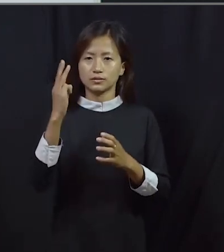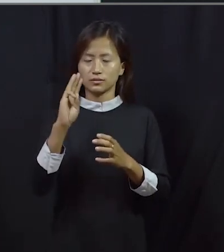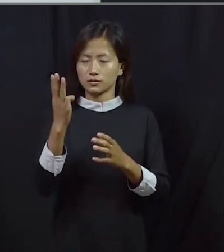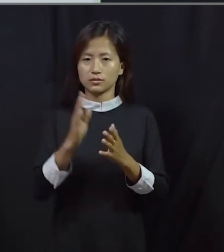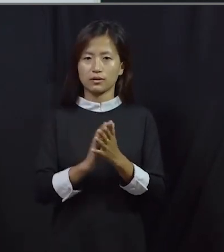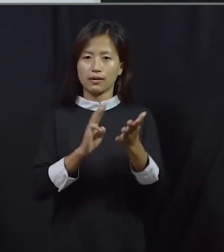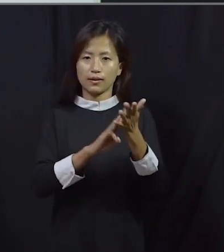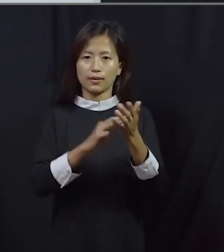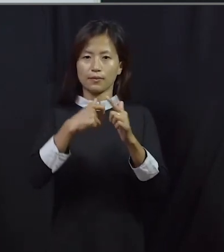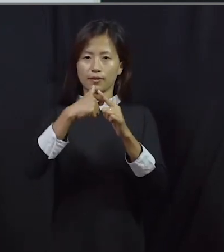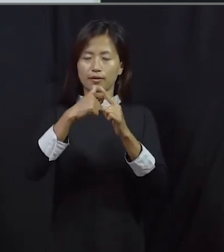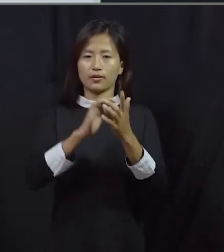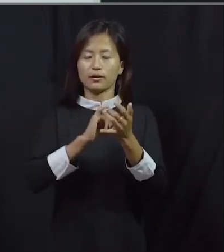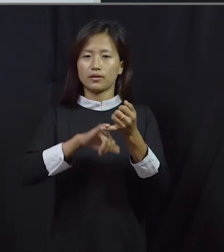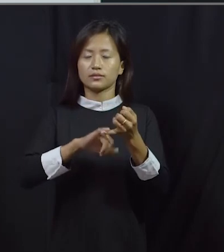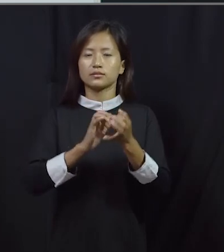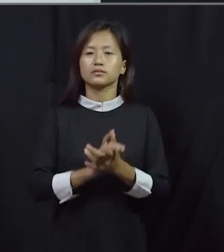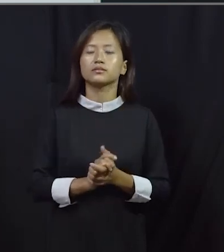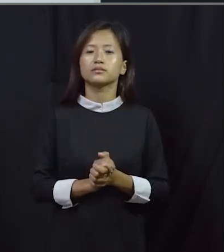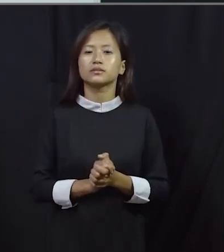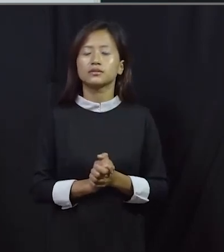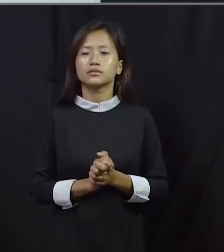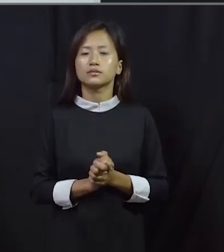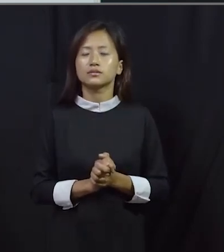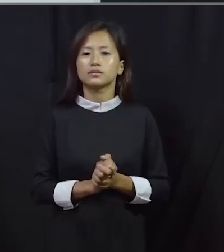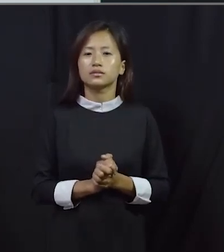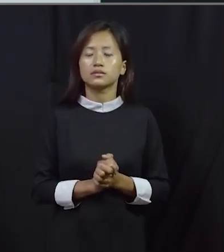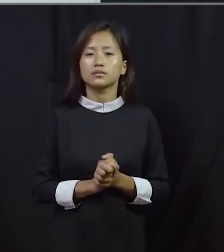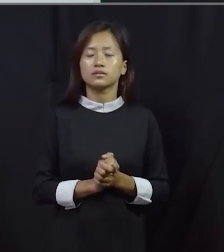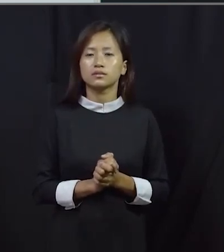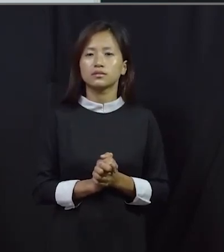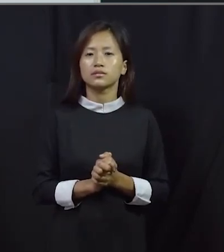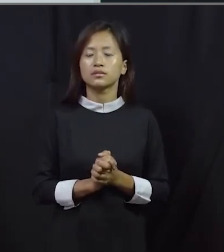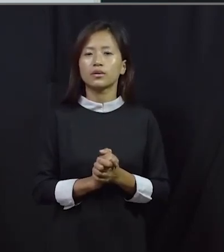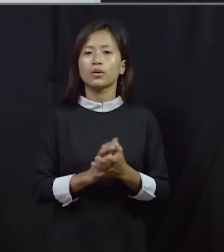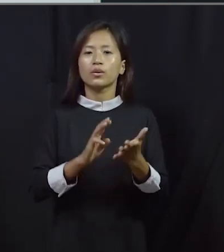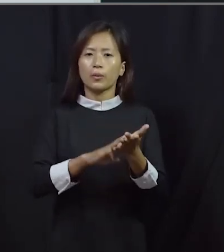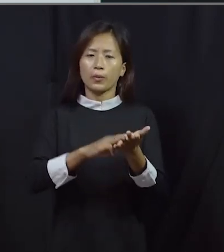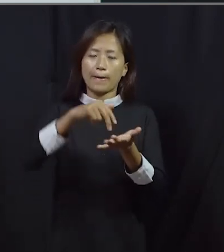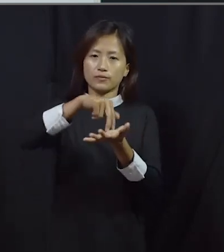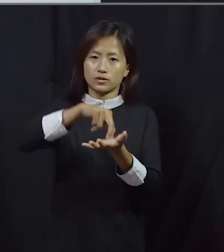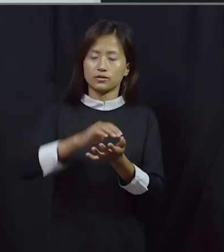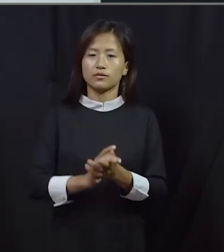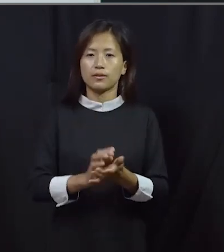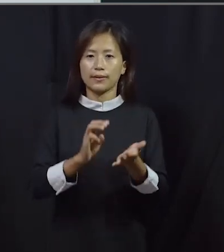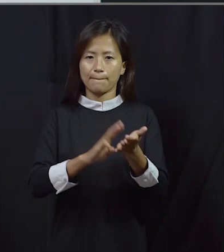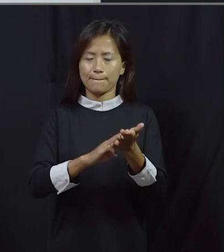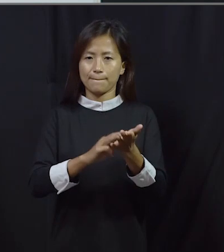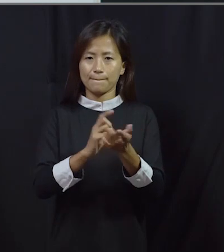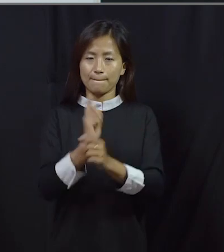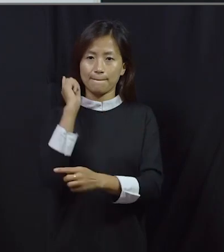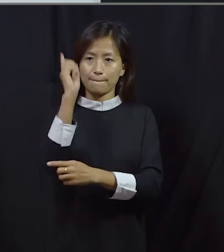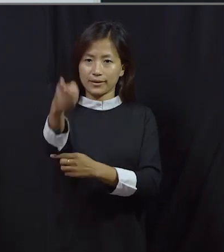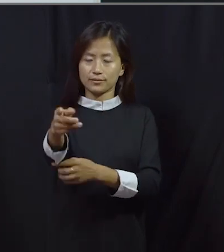is MKS. What? MKS, where M stands for meter. M is